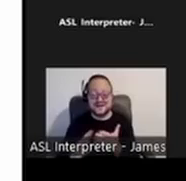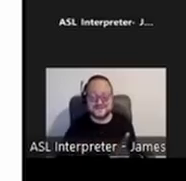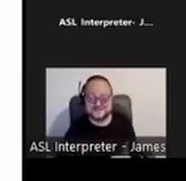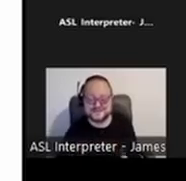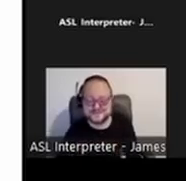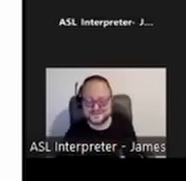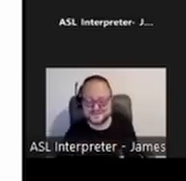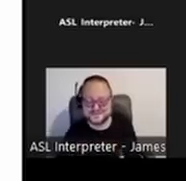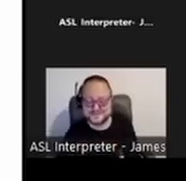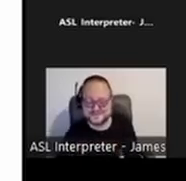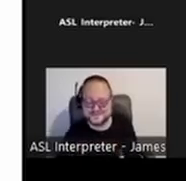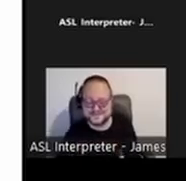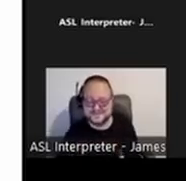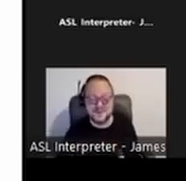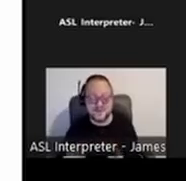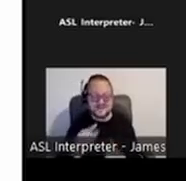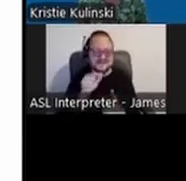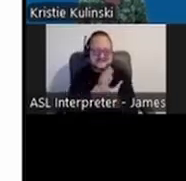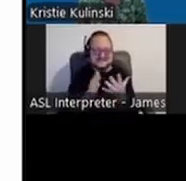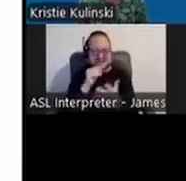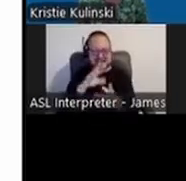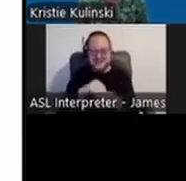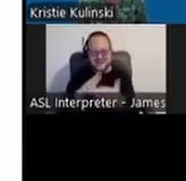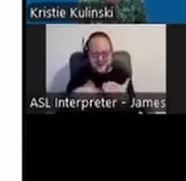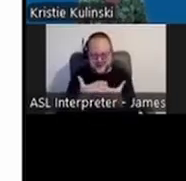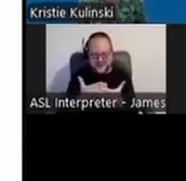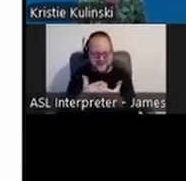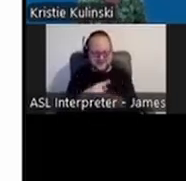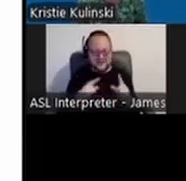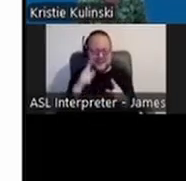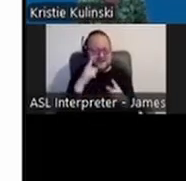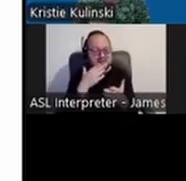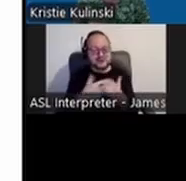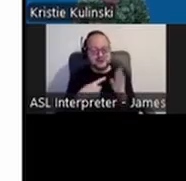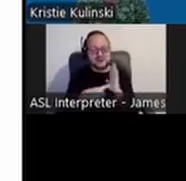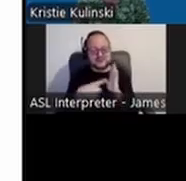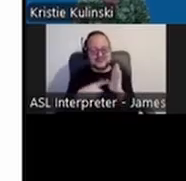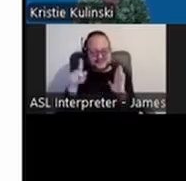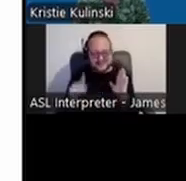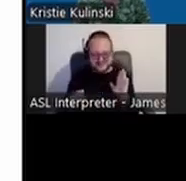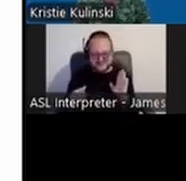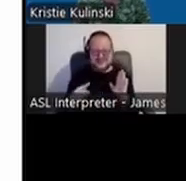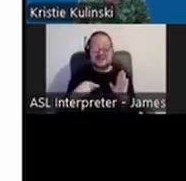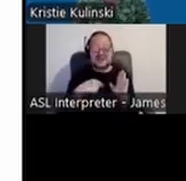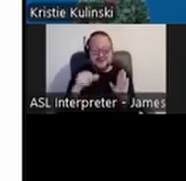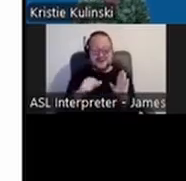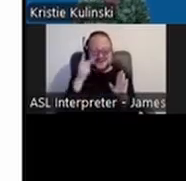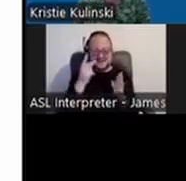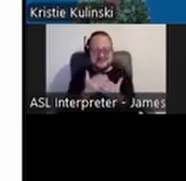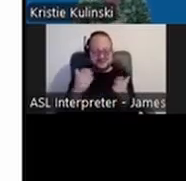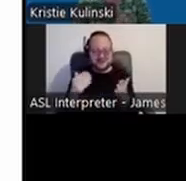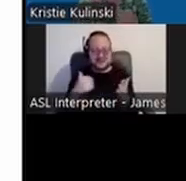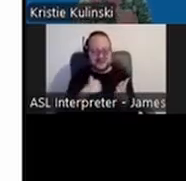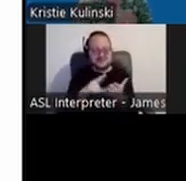isn't an exhaustive representation, but I think it's a pretty good representation. And you can see here where there's contracting at